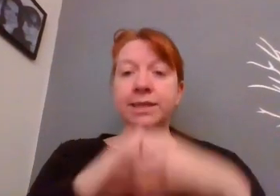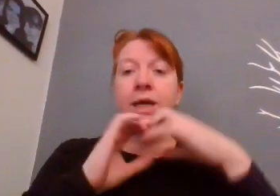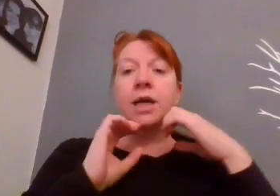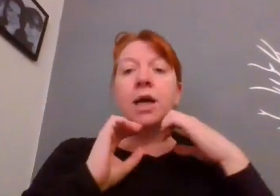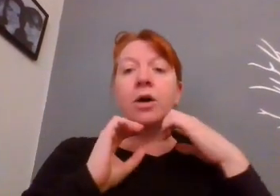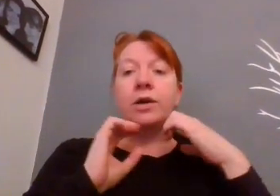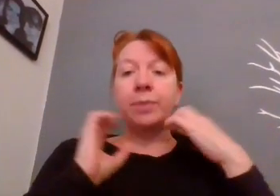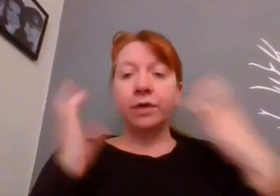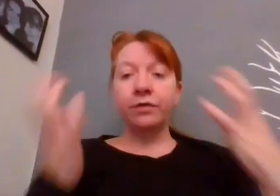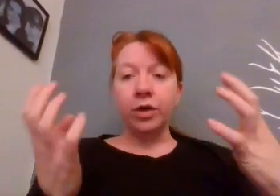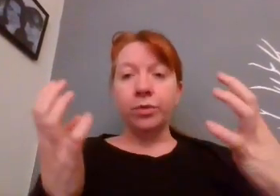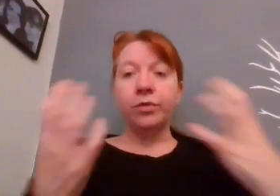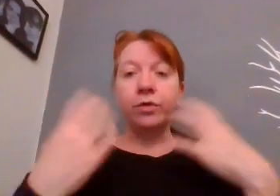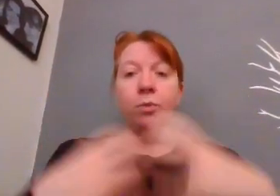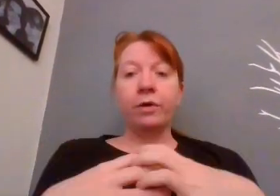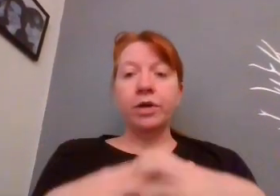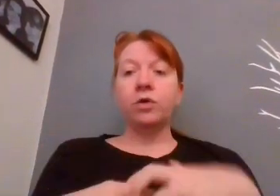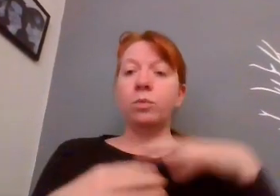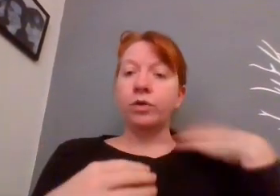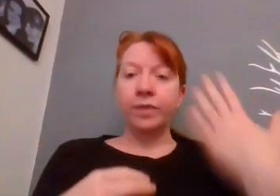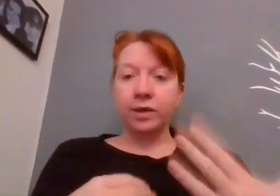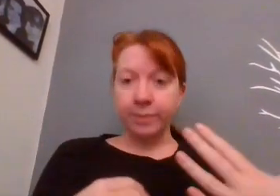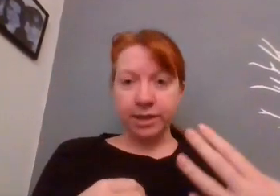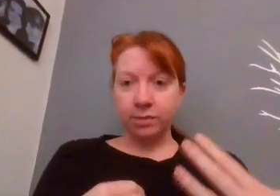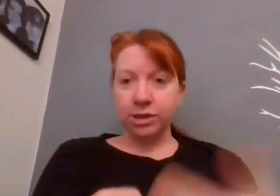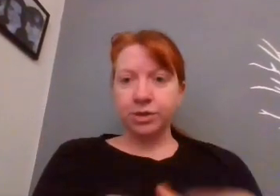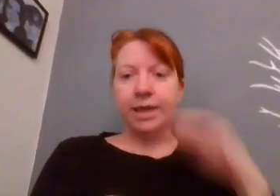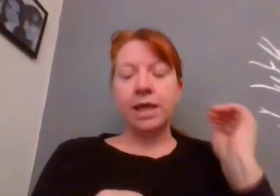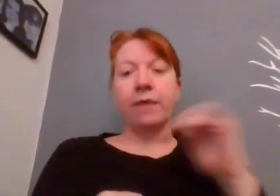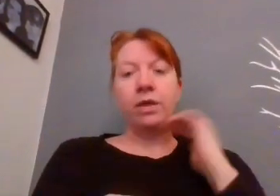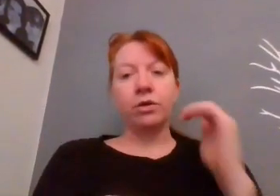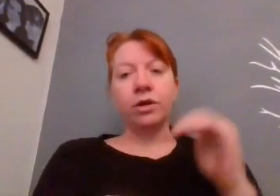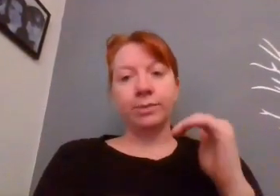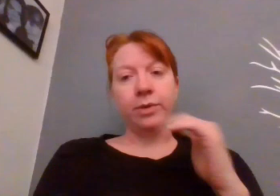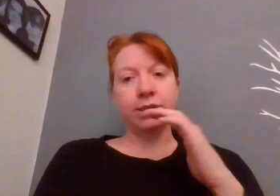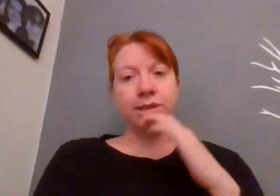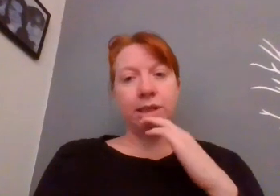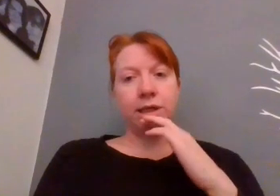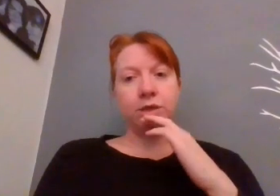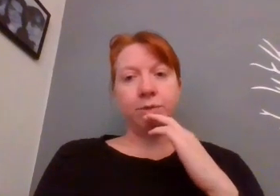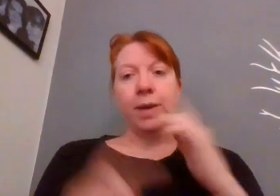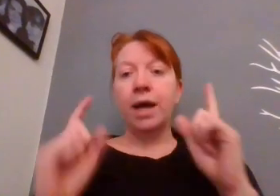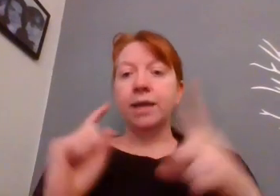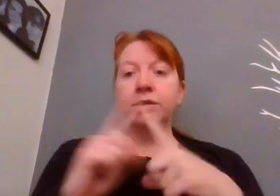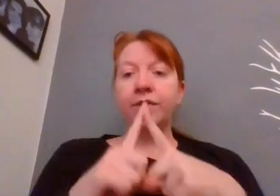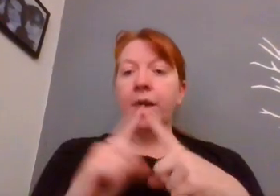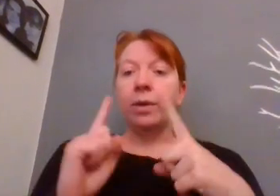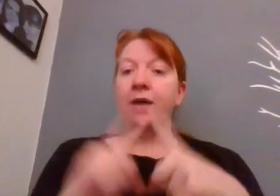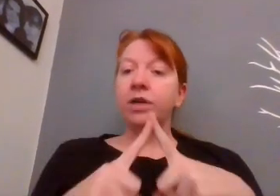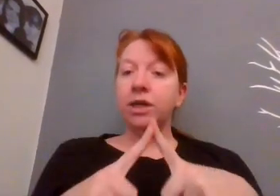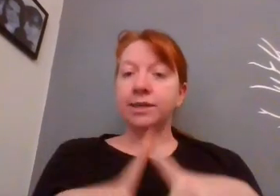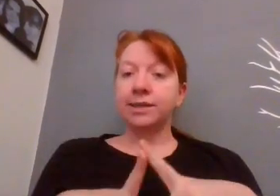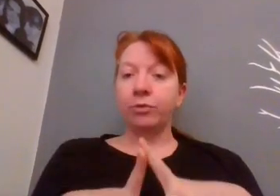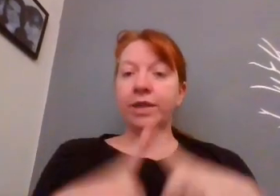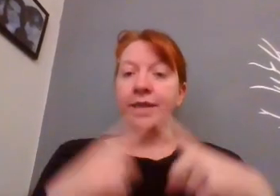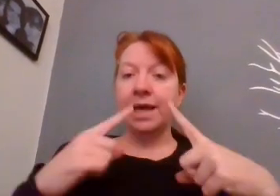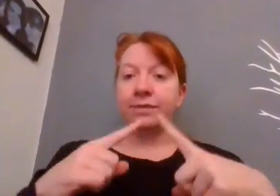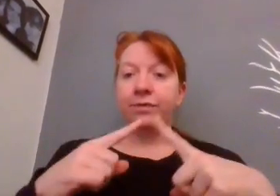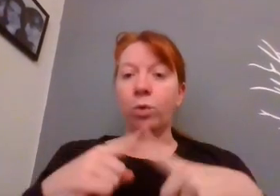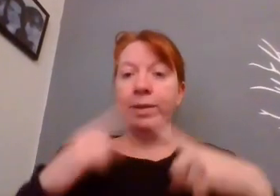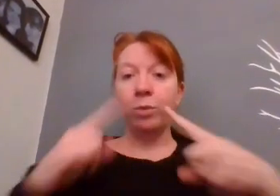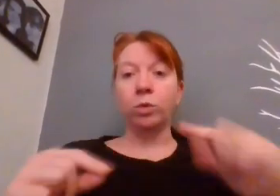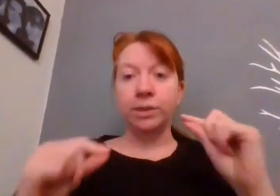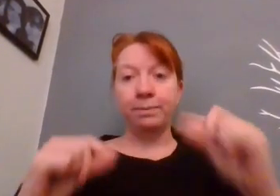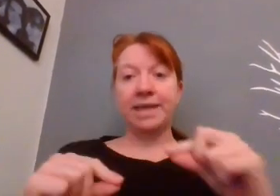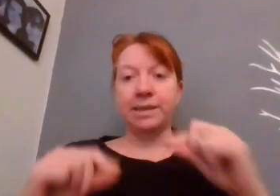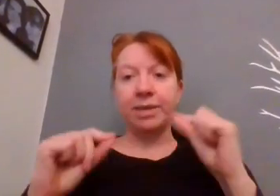bit worried, a little bit confused, don't worry, you can watch this video as many times as you need and then you can ask me questions in the classroom. And don't forget, we'll have a learning summary at the end